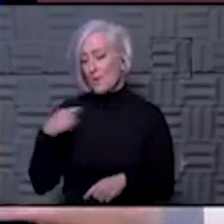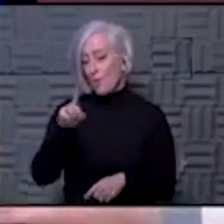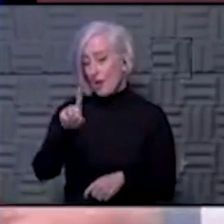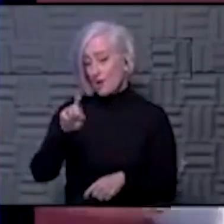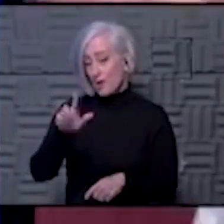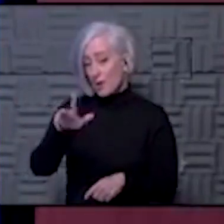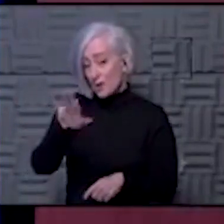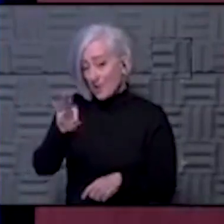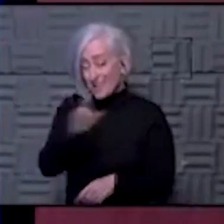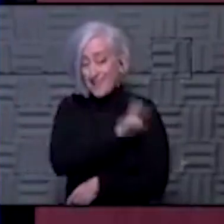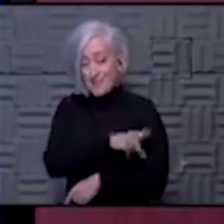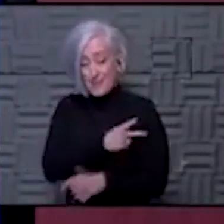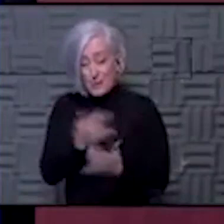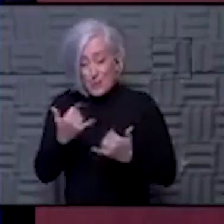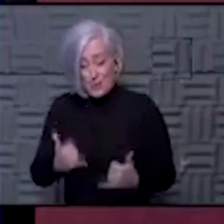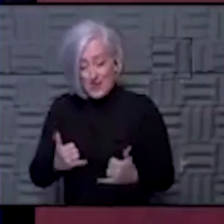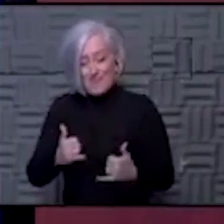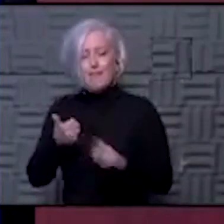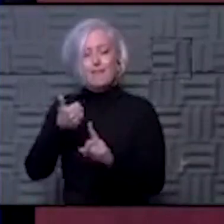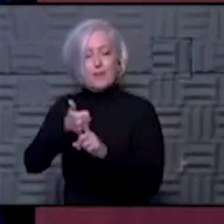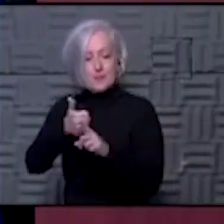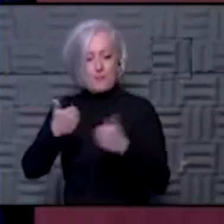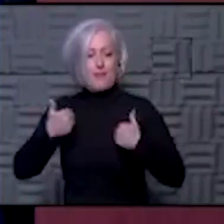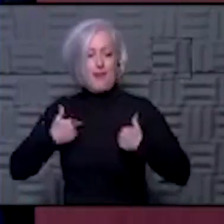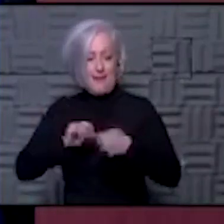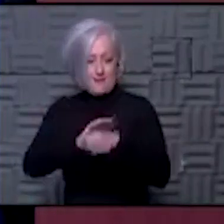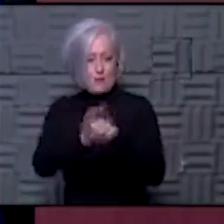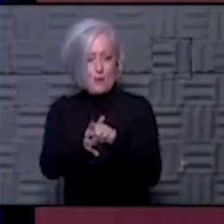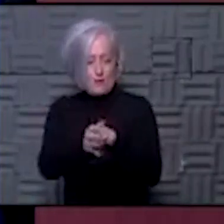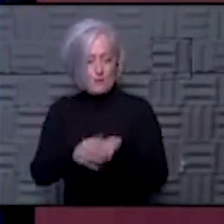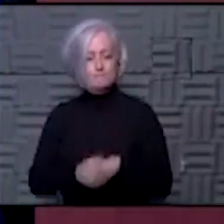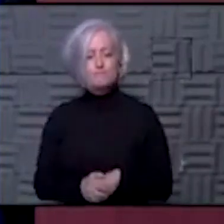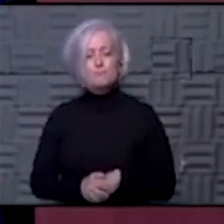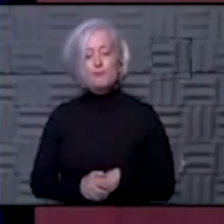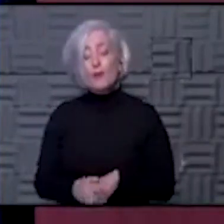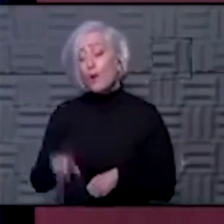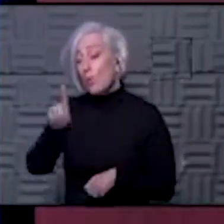patients today that are COVID positive or been here for COVID. There are